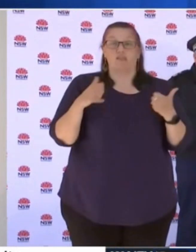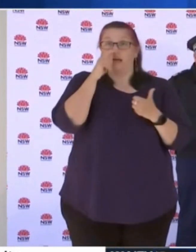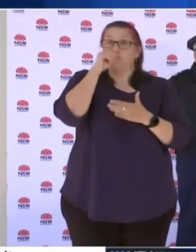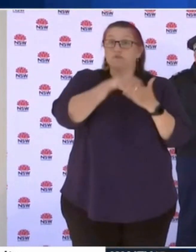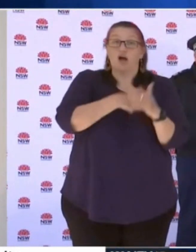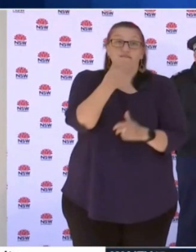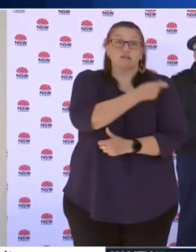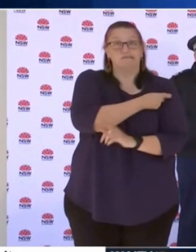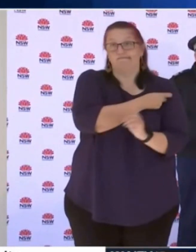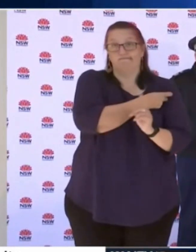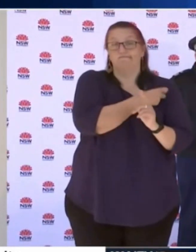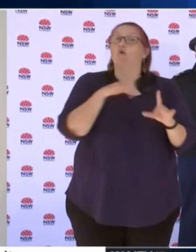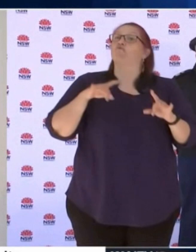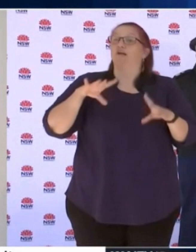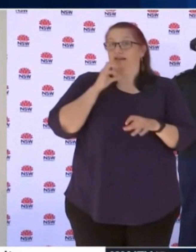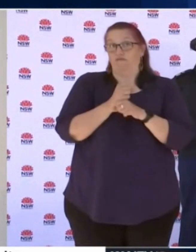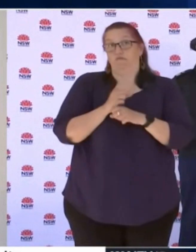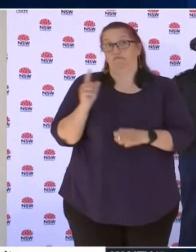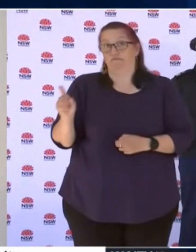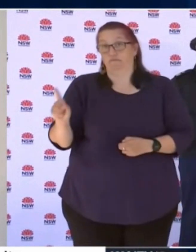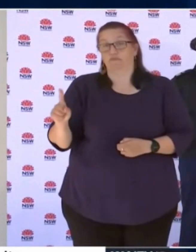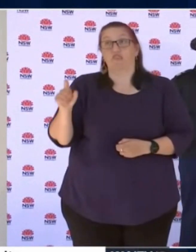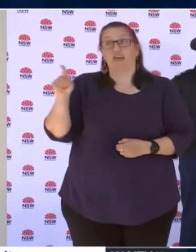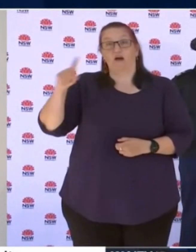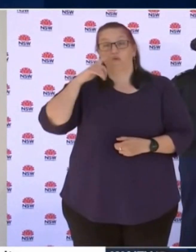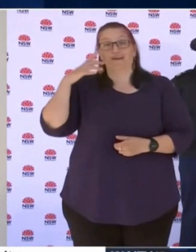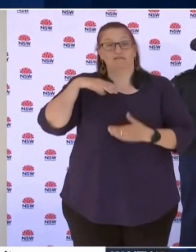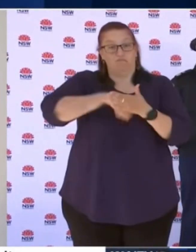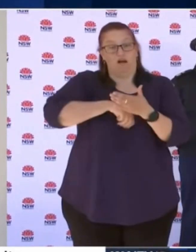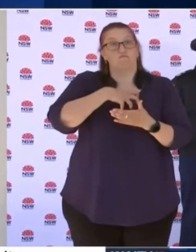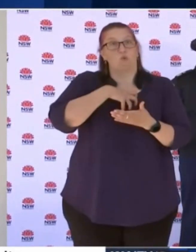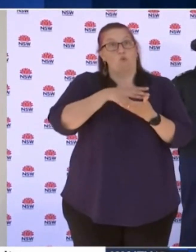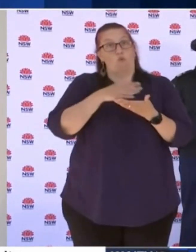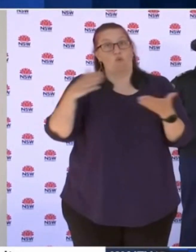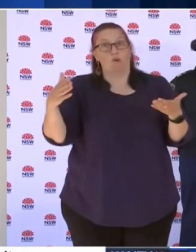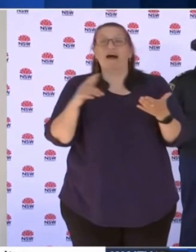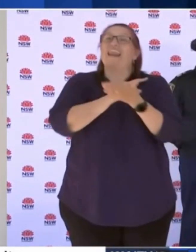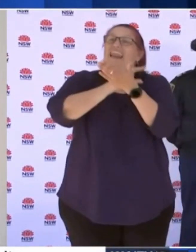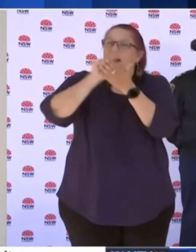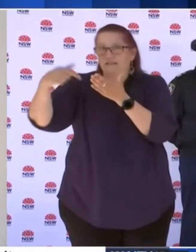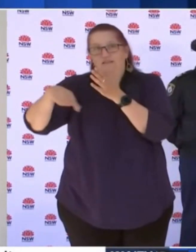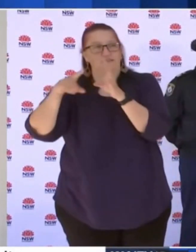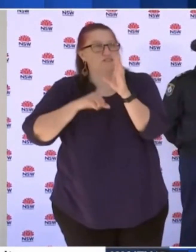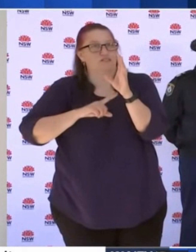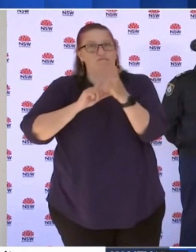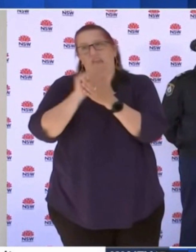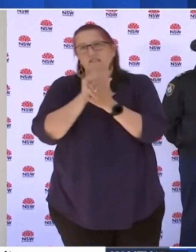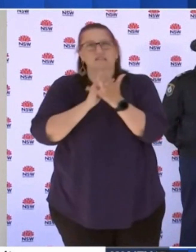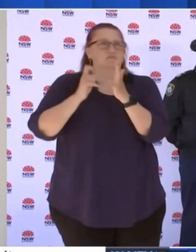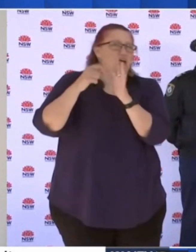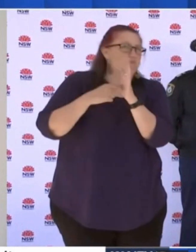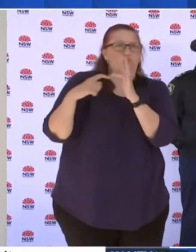be progressively increased and towards the latter end of the year. But those are matters for the Commonwealth to advise us about